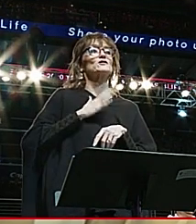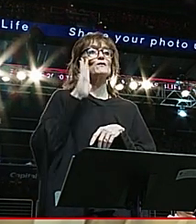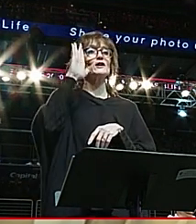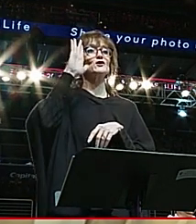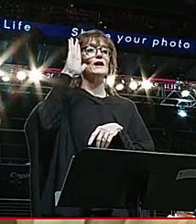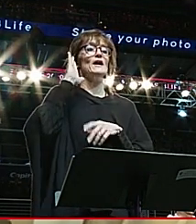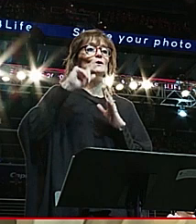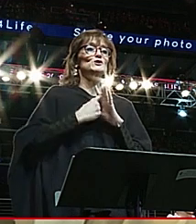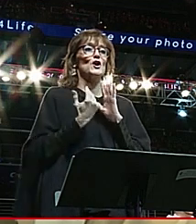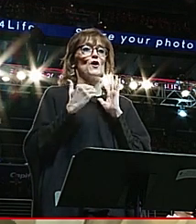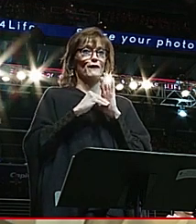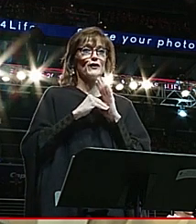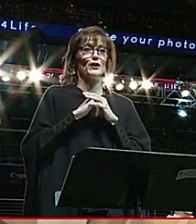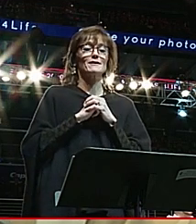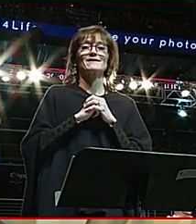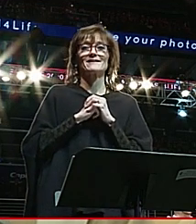start over.